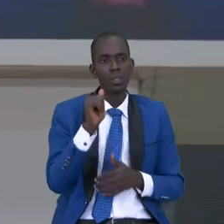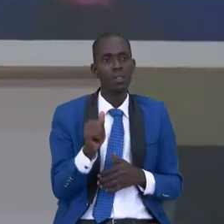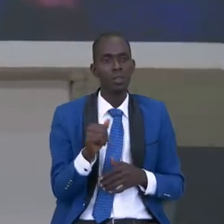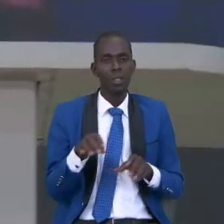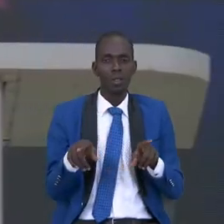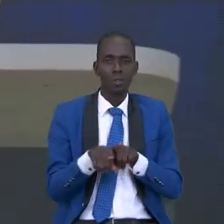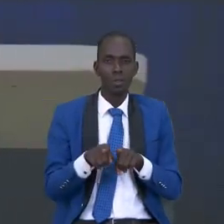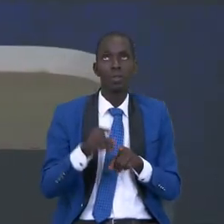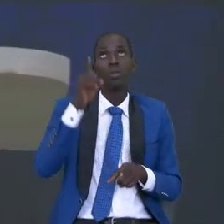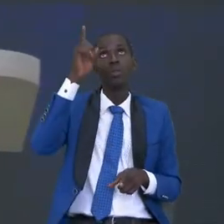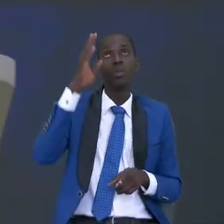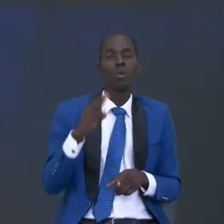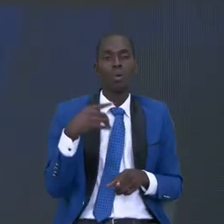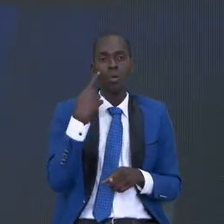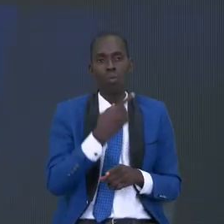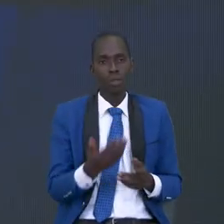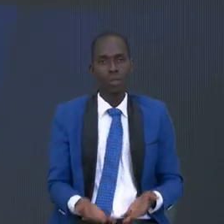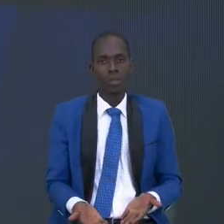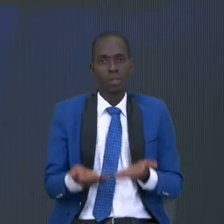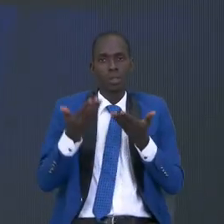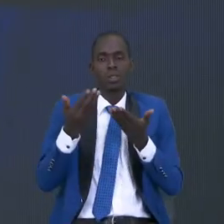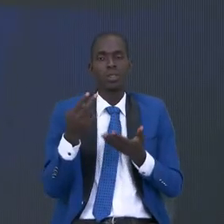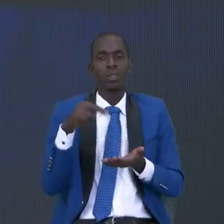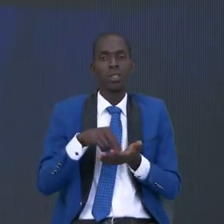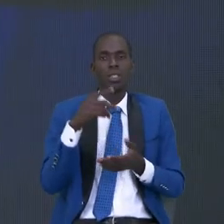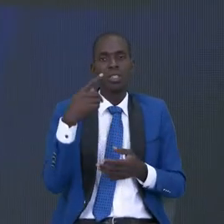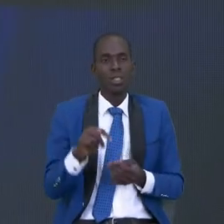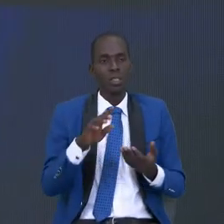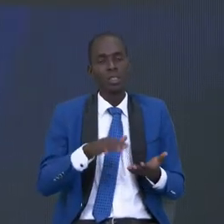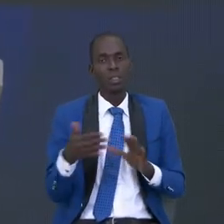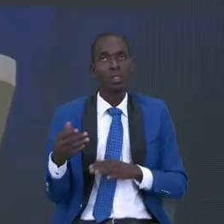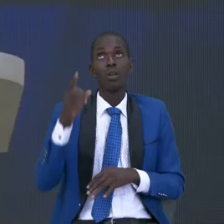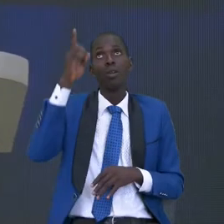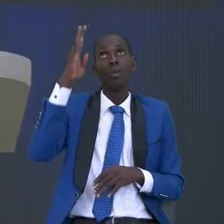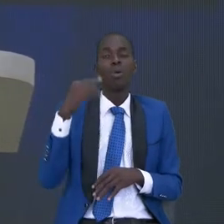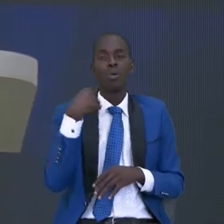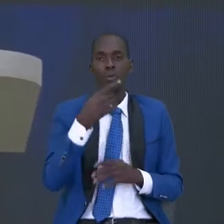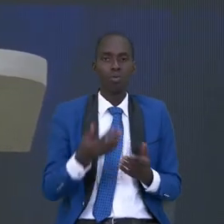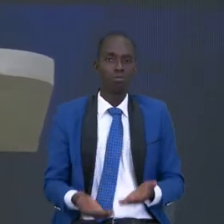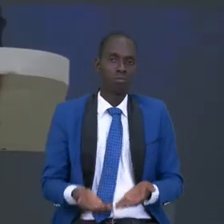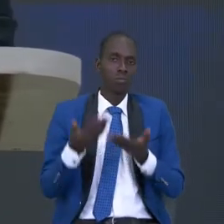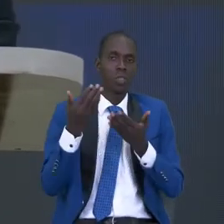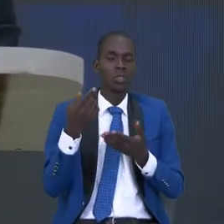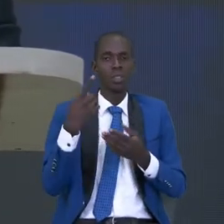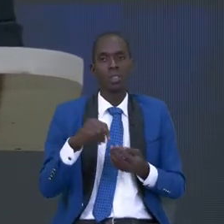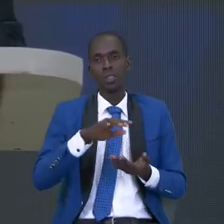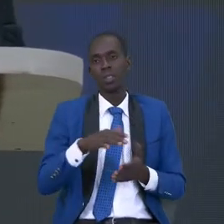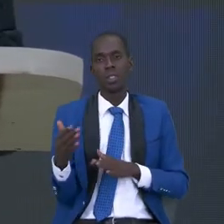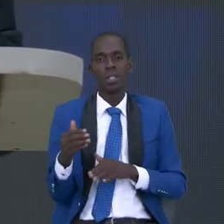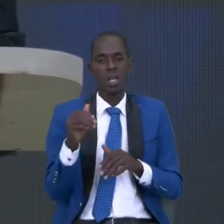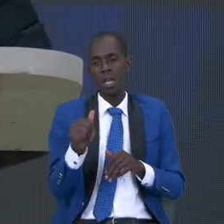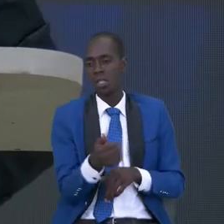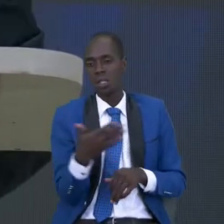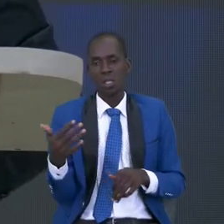who quickeneth the dead. God who quickeneth the dead. Anything,